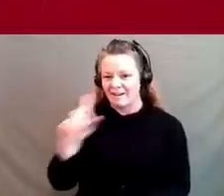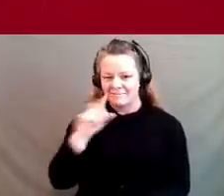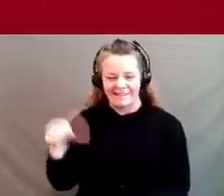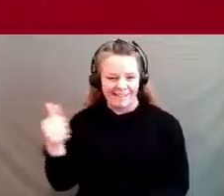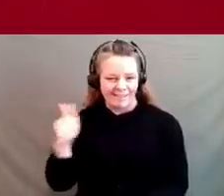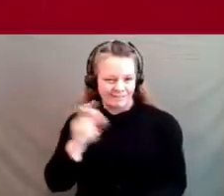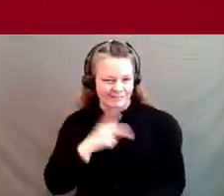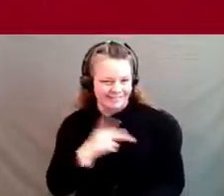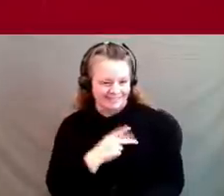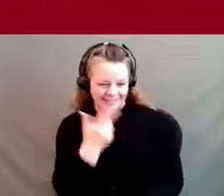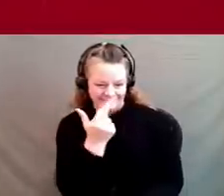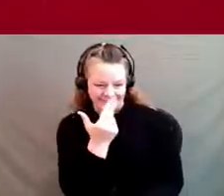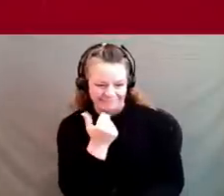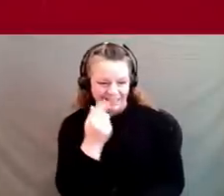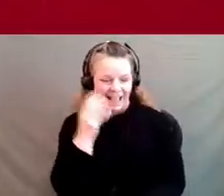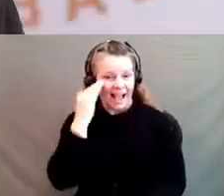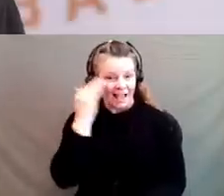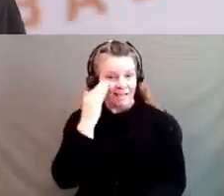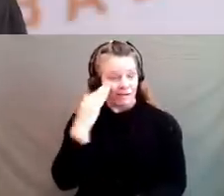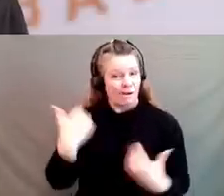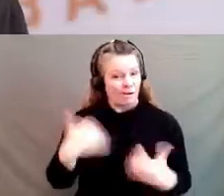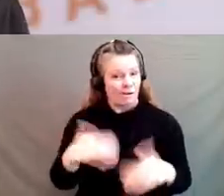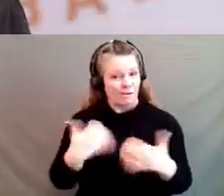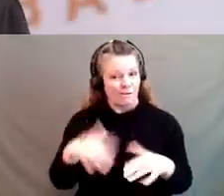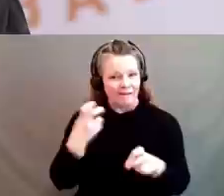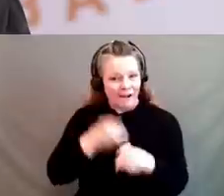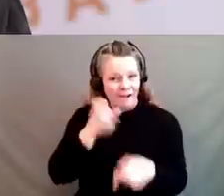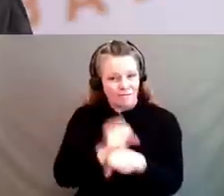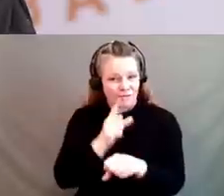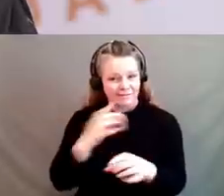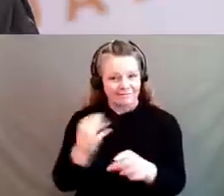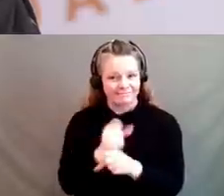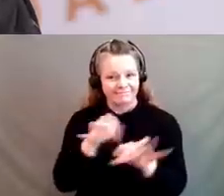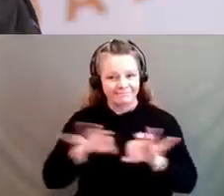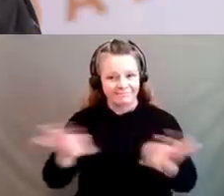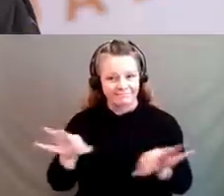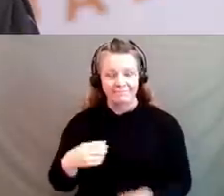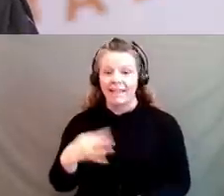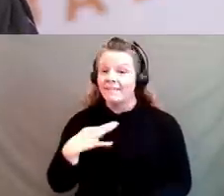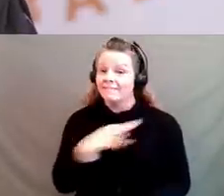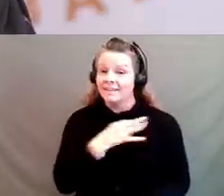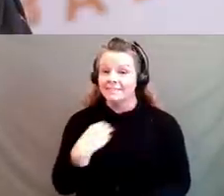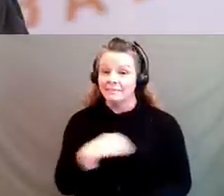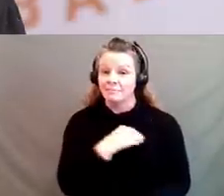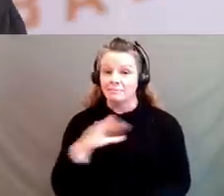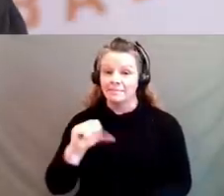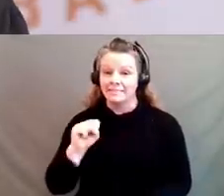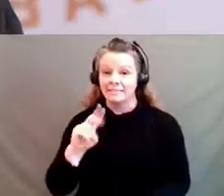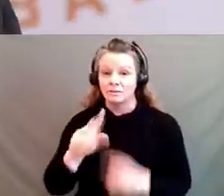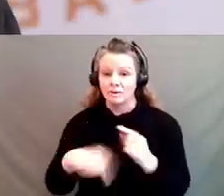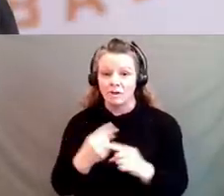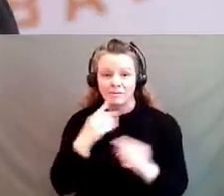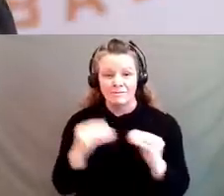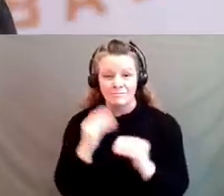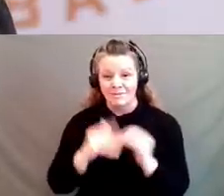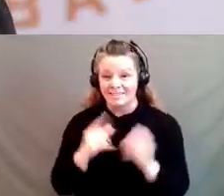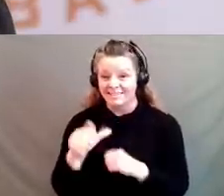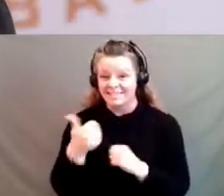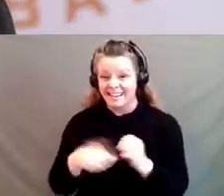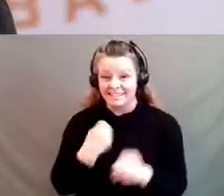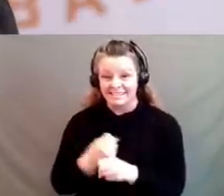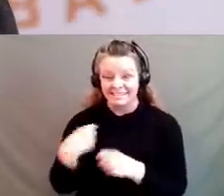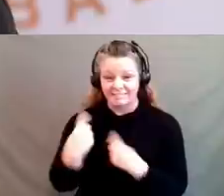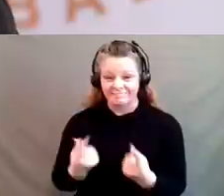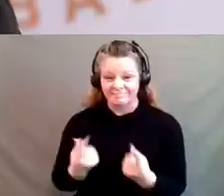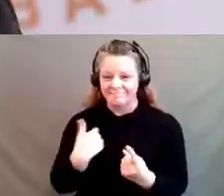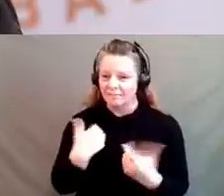work that is needed to earn a degree. And as a faculty member at CSU Global for over 10 years, I am intimately familiar with